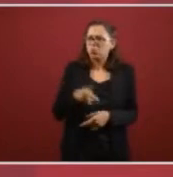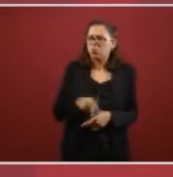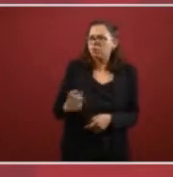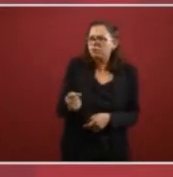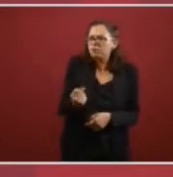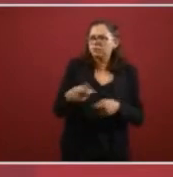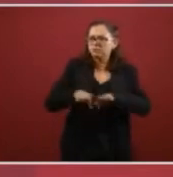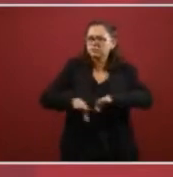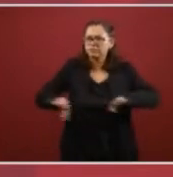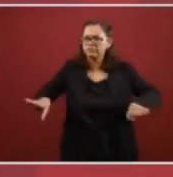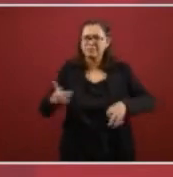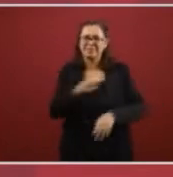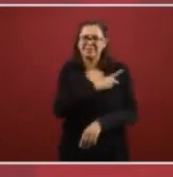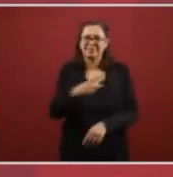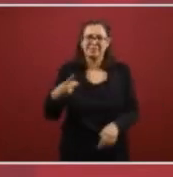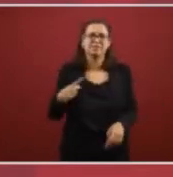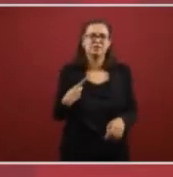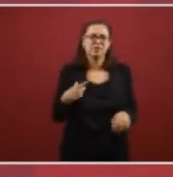be opposition.